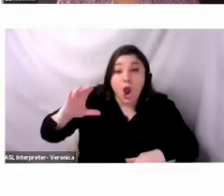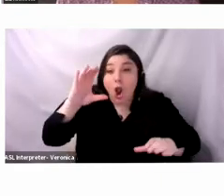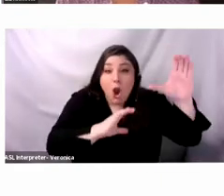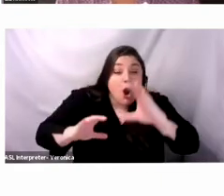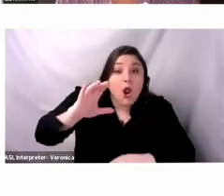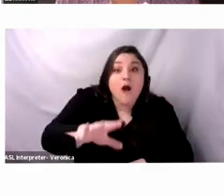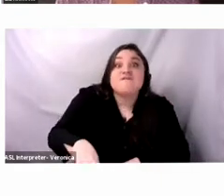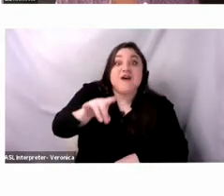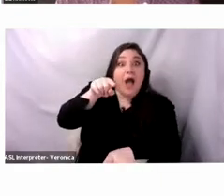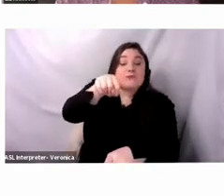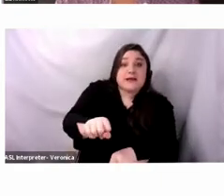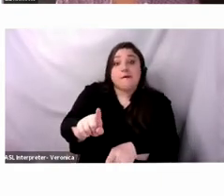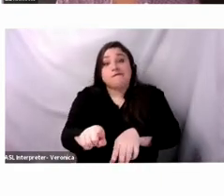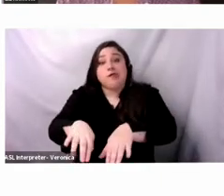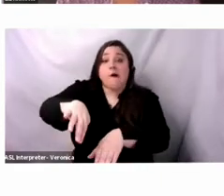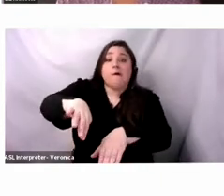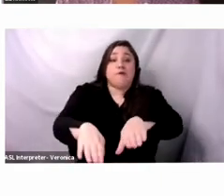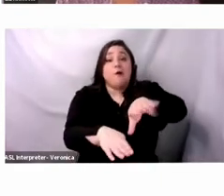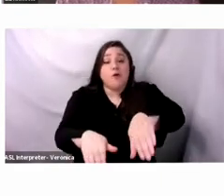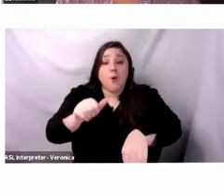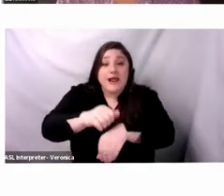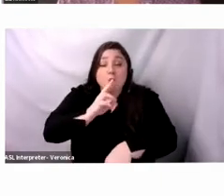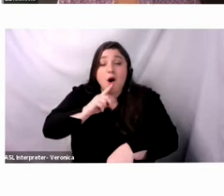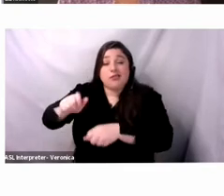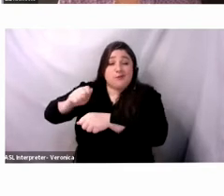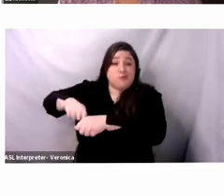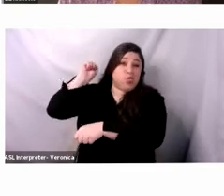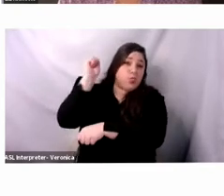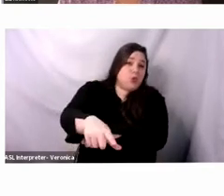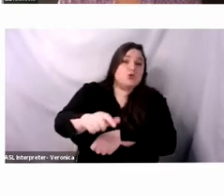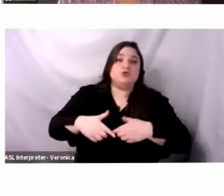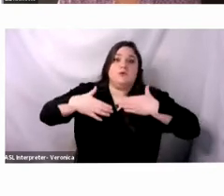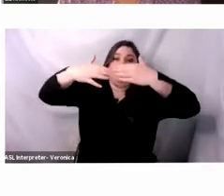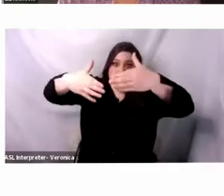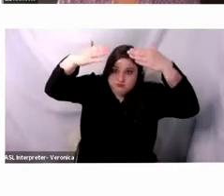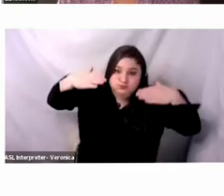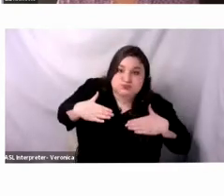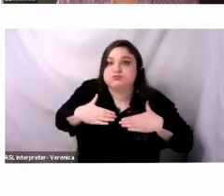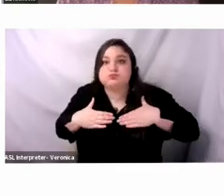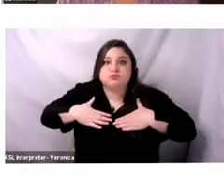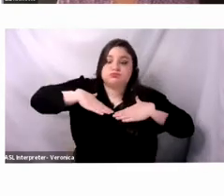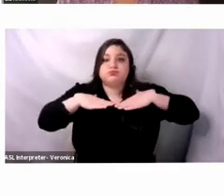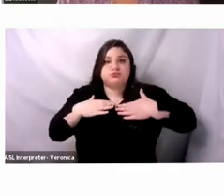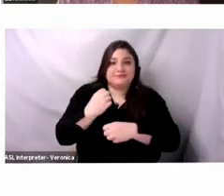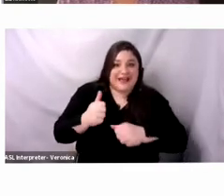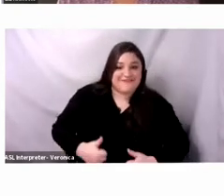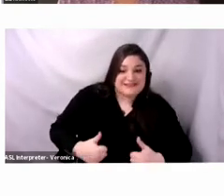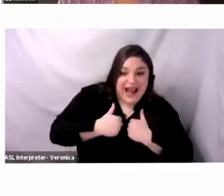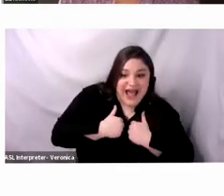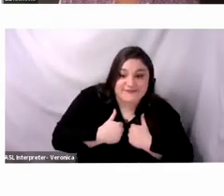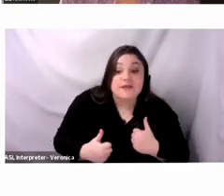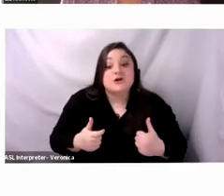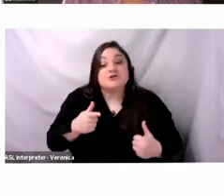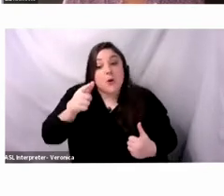jacket. Now, he had checked all the boxes, played by the rules, done the things they said he needed to do, and yet it didn't much matter in the